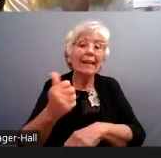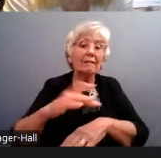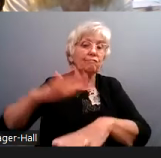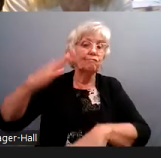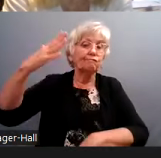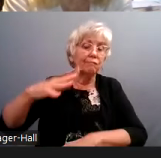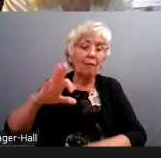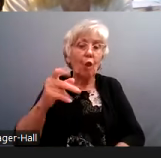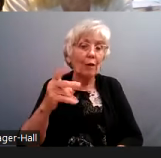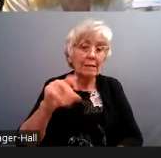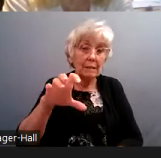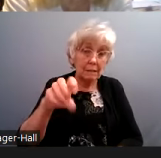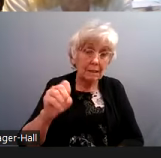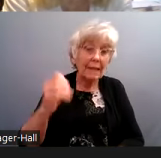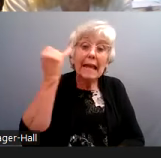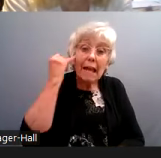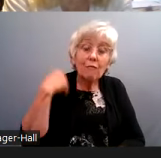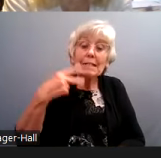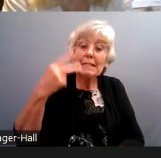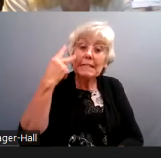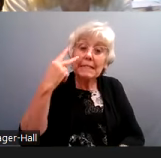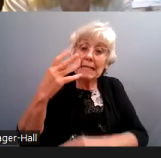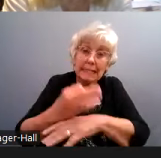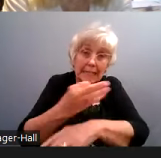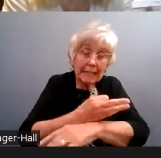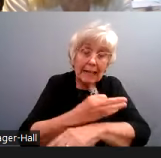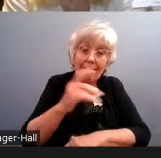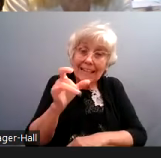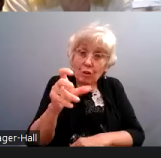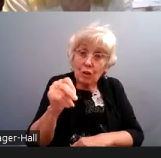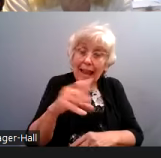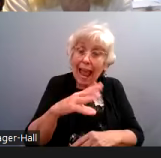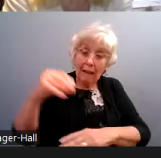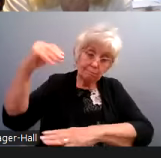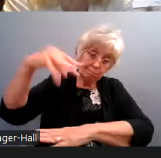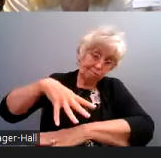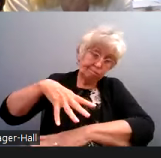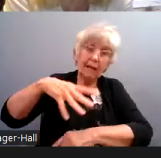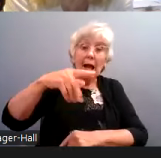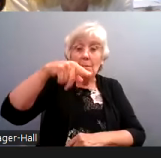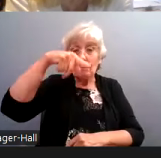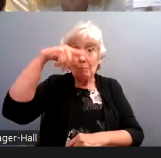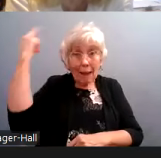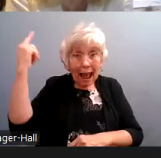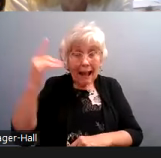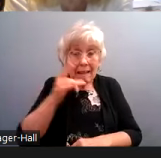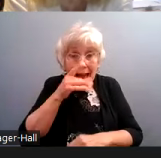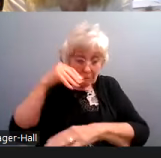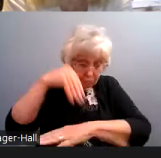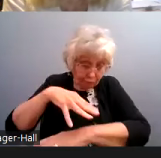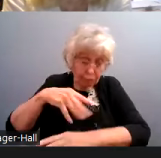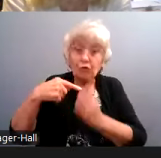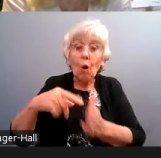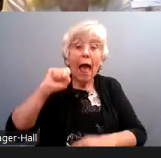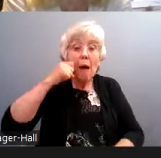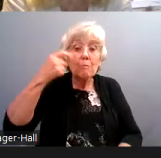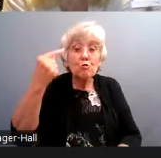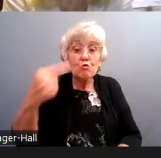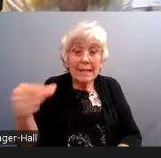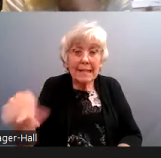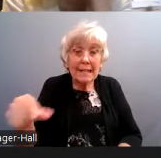So if we do see lesions and it's blacklight positive, like it's fluoresced that apple green color, then we're going to put them right